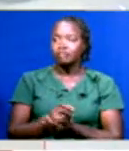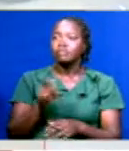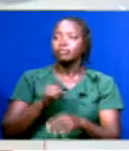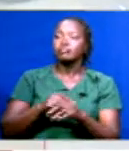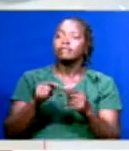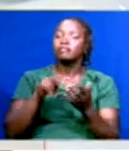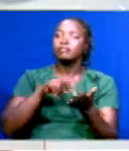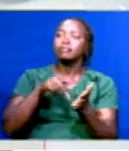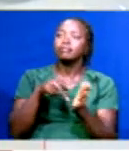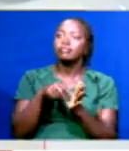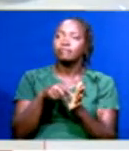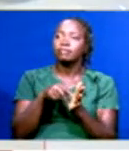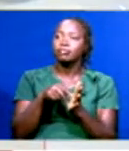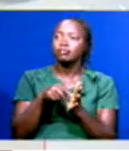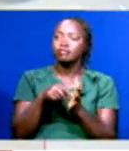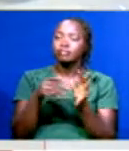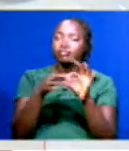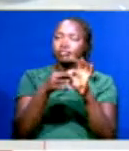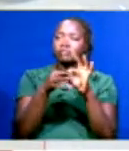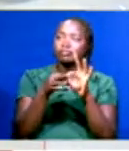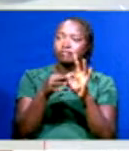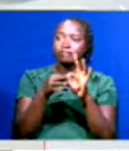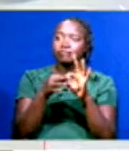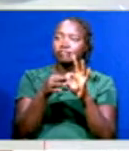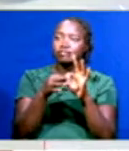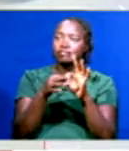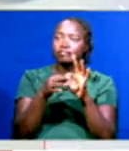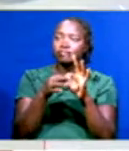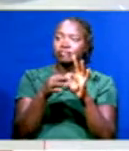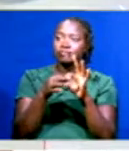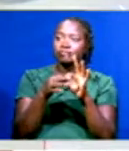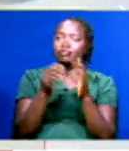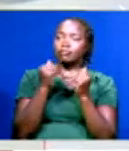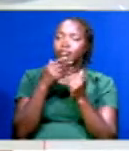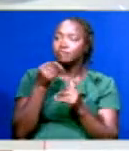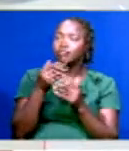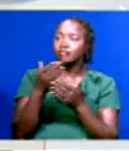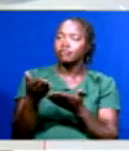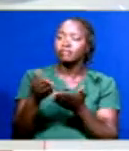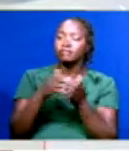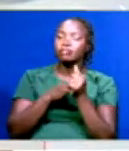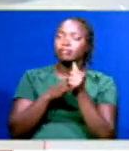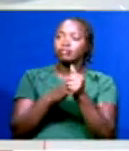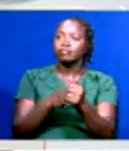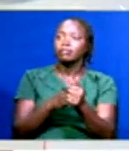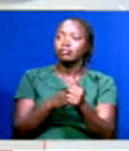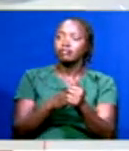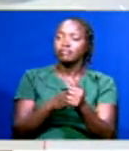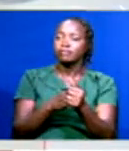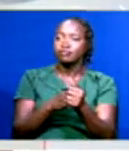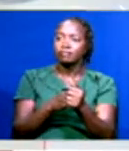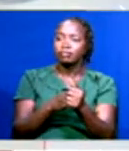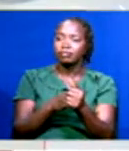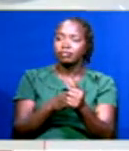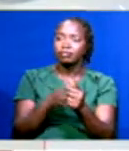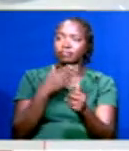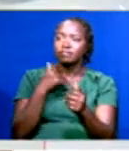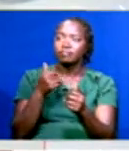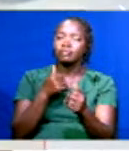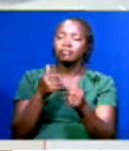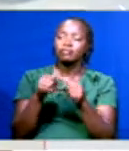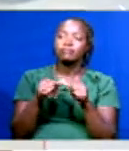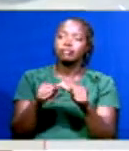project called Azimio. Why that fellow was being chaperoned. It is because they wanted to